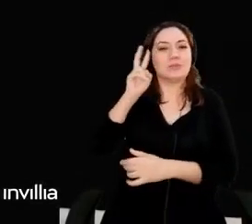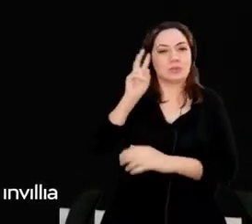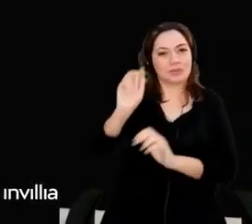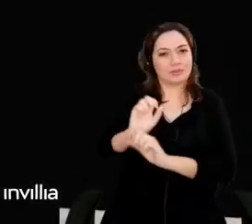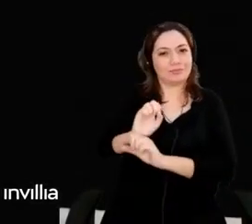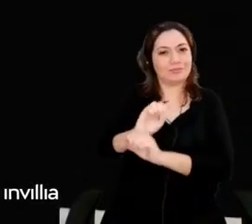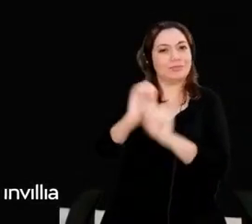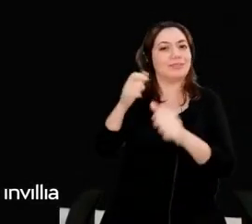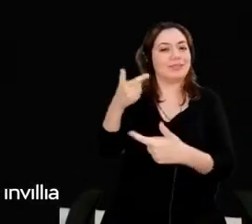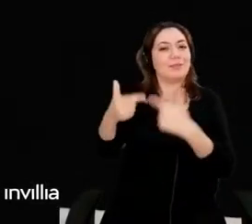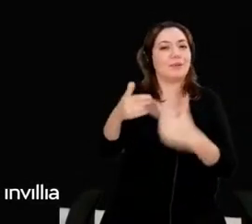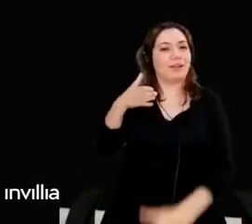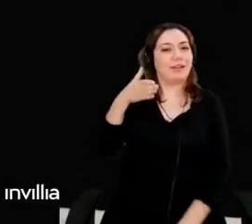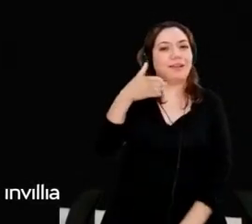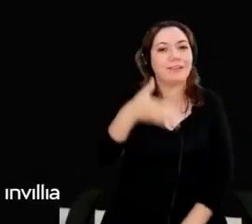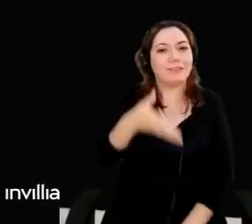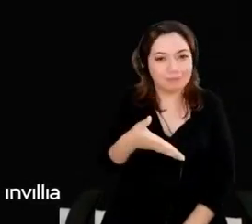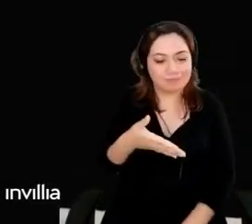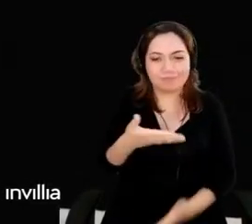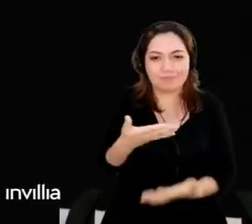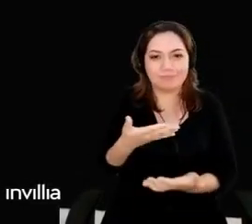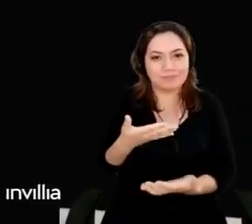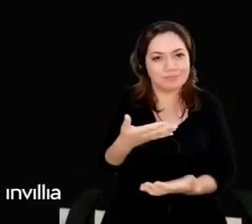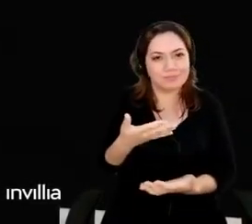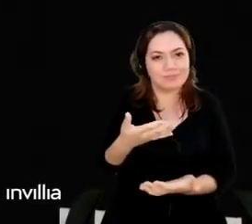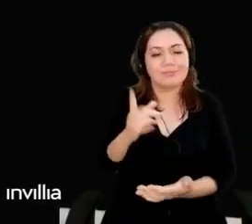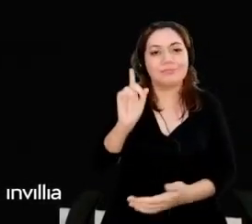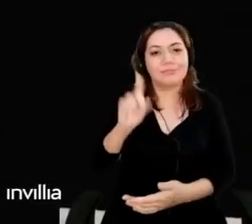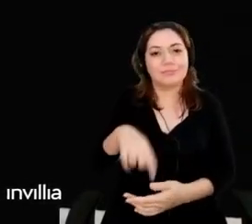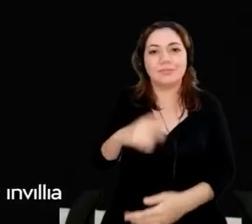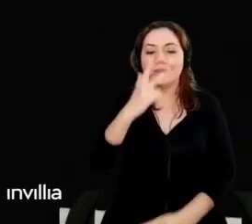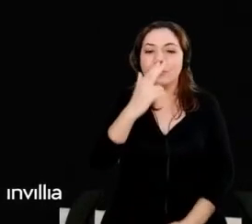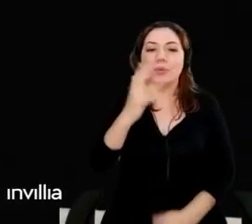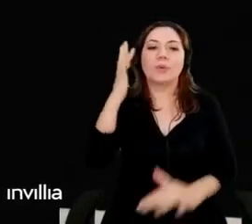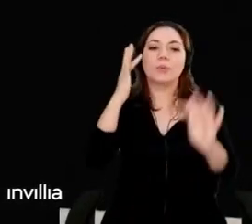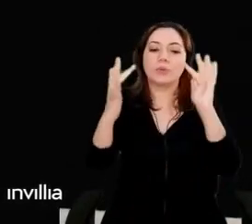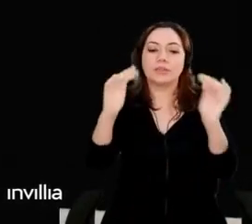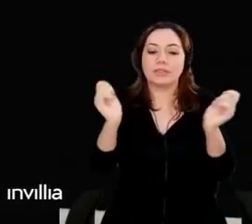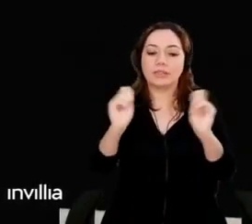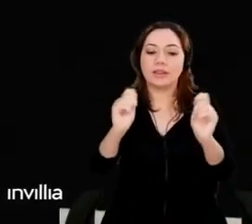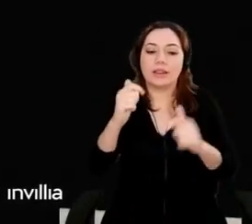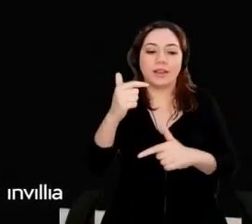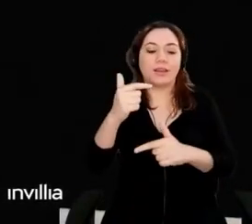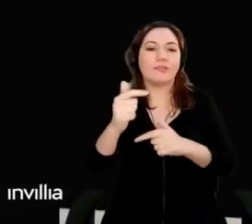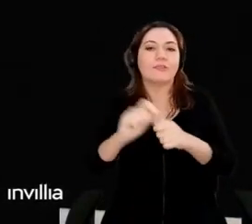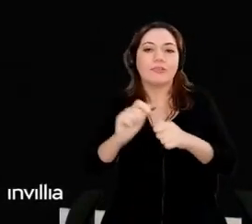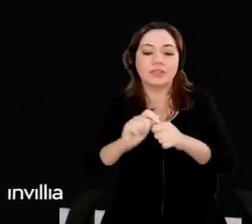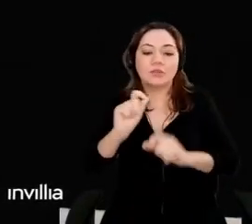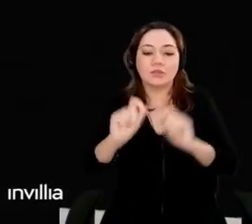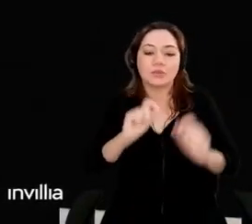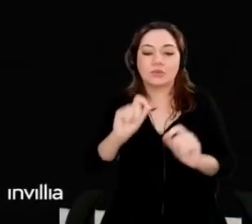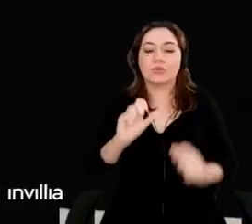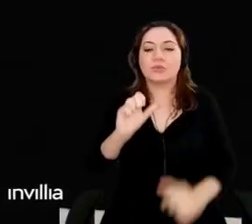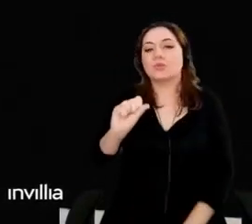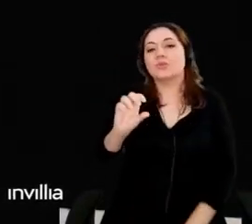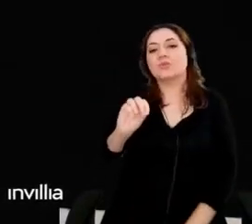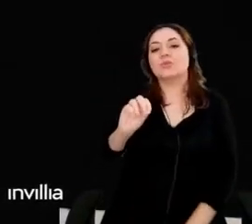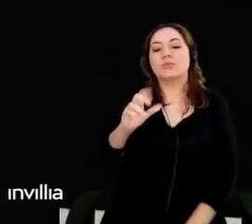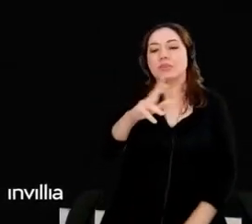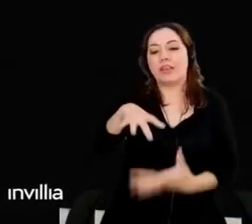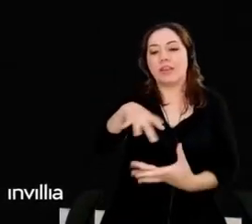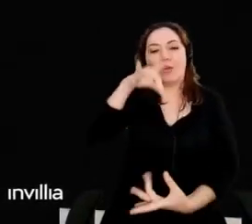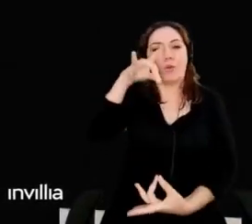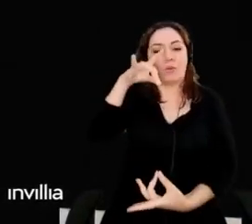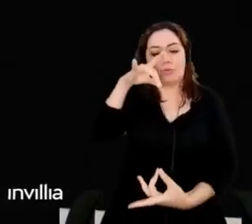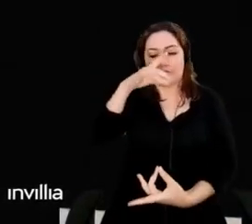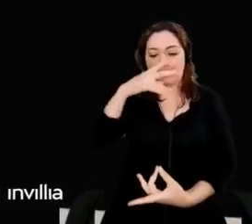But imagine you could practice soulcraft. Truly enrich your soul with the work